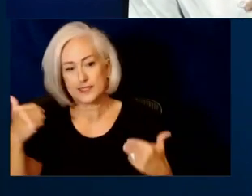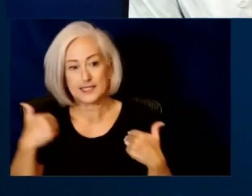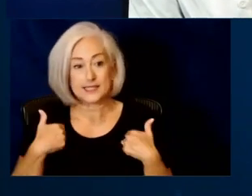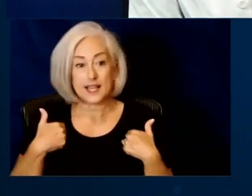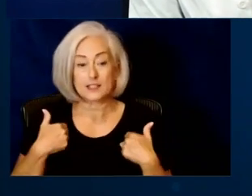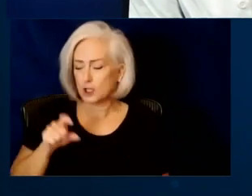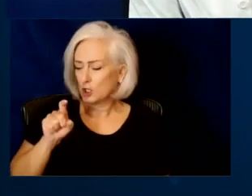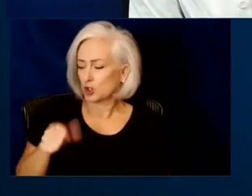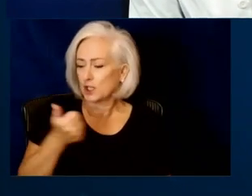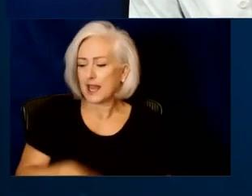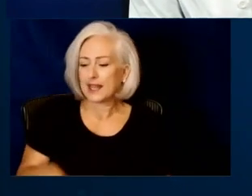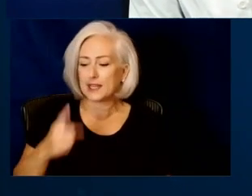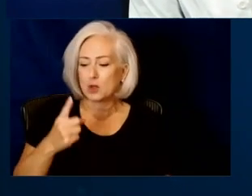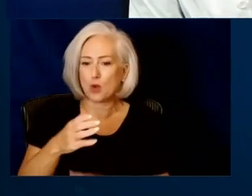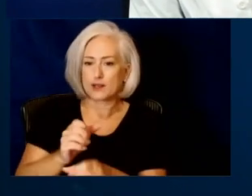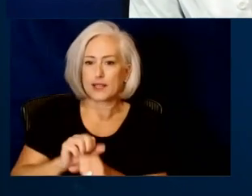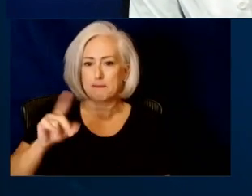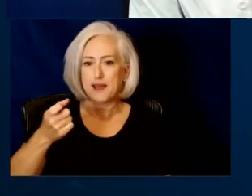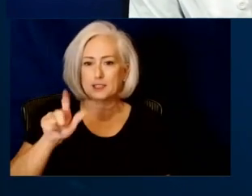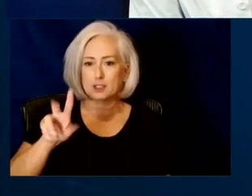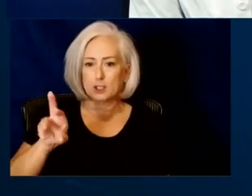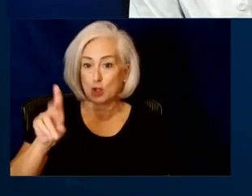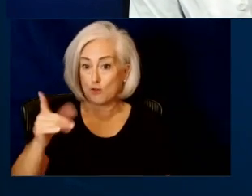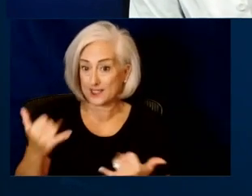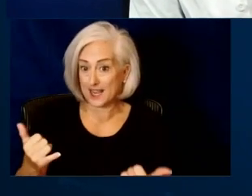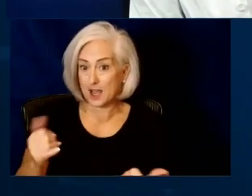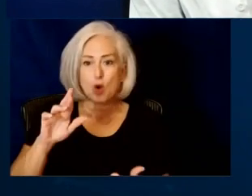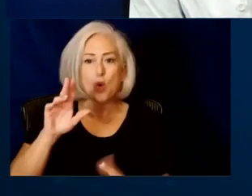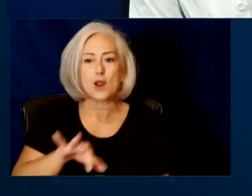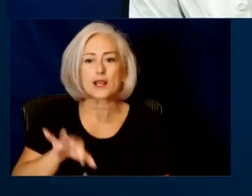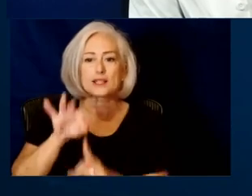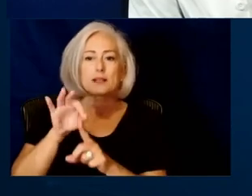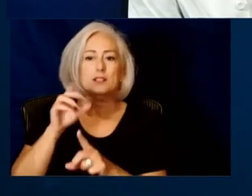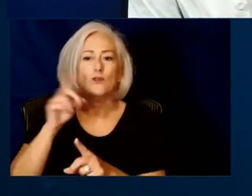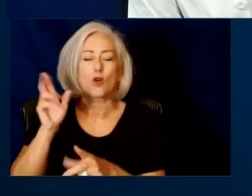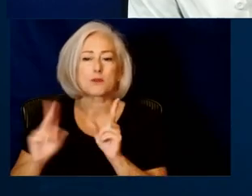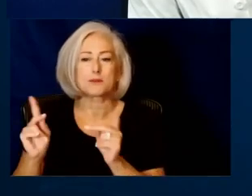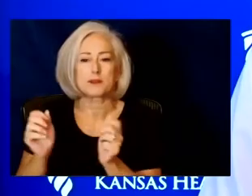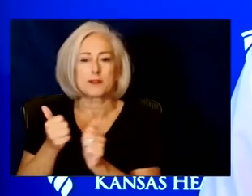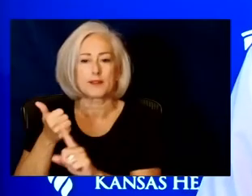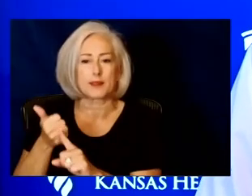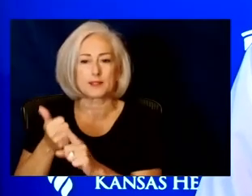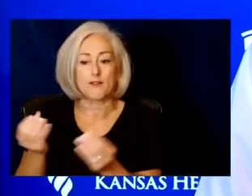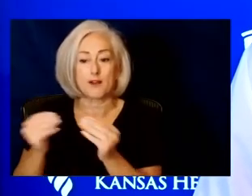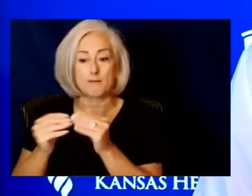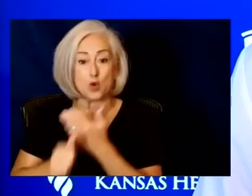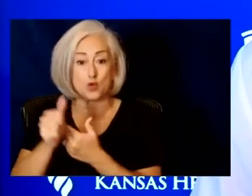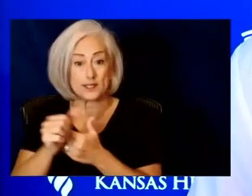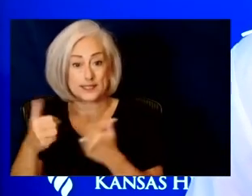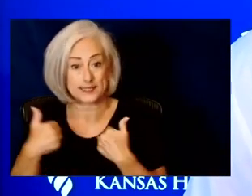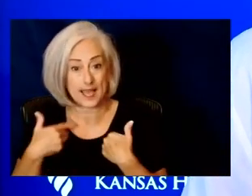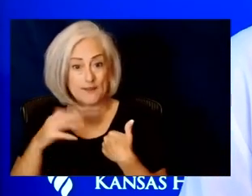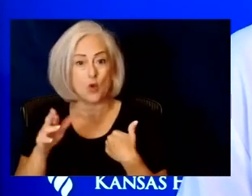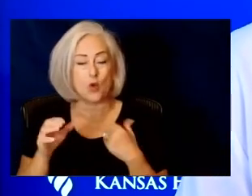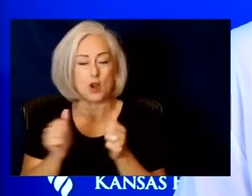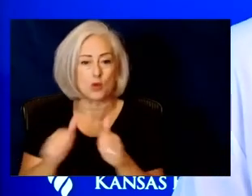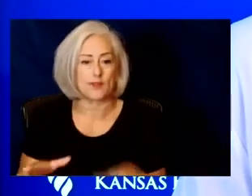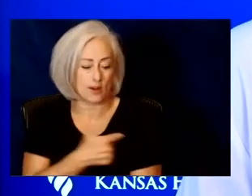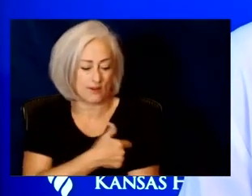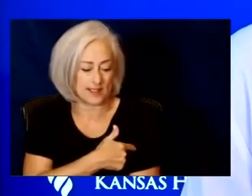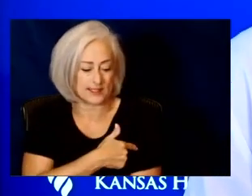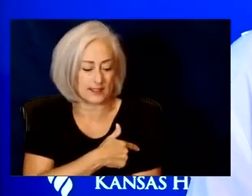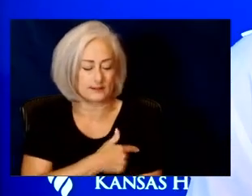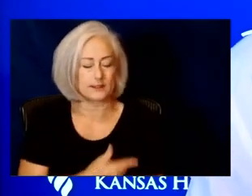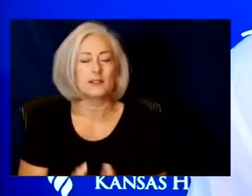be reserved for those, especially vaccinated, that you maybe have more risks? Yeah, I mean, I think I know with what we know about the bulk of the evidence continues